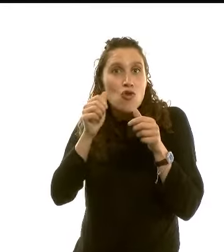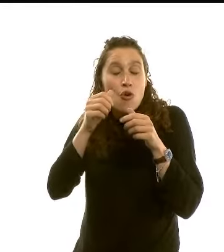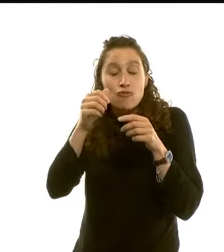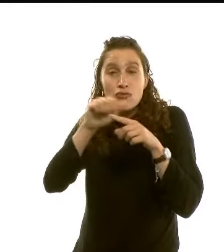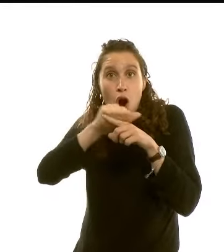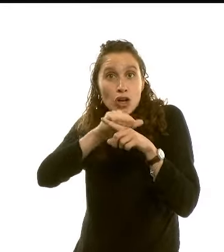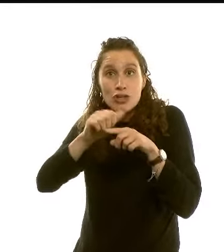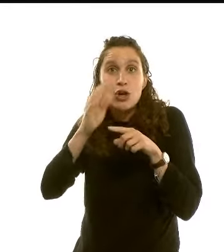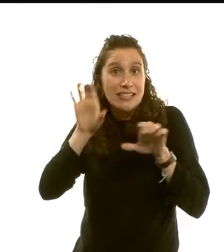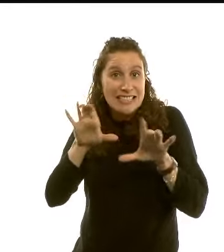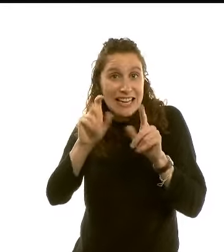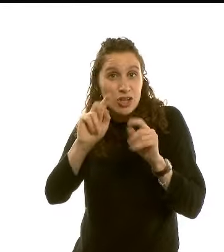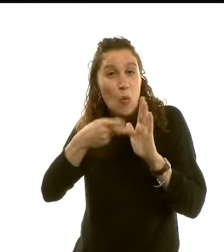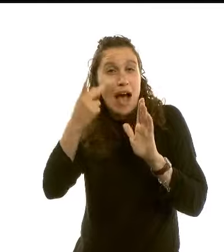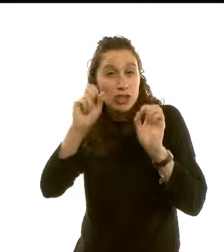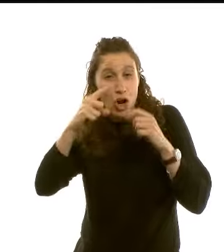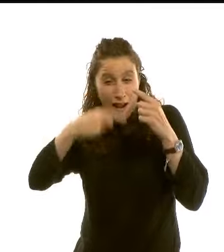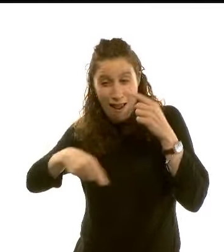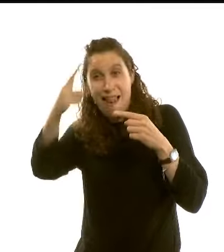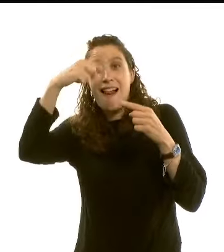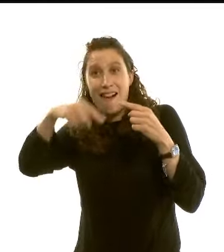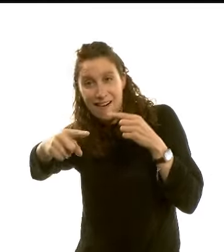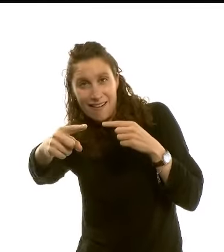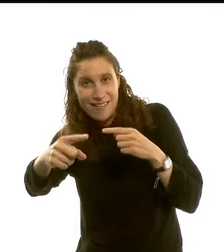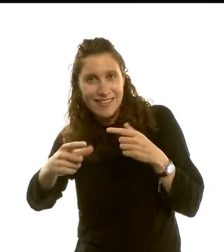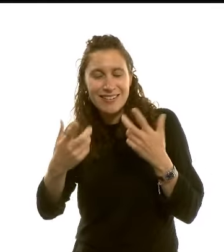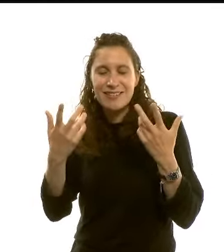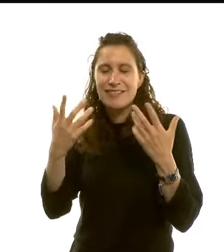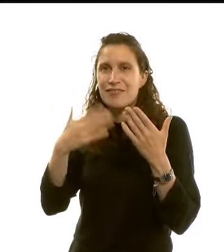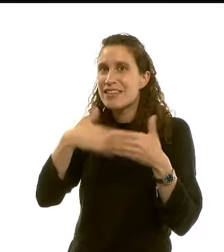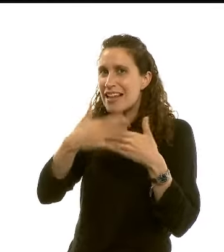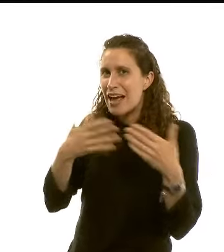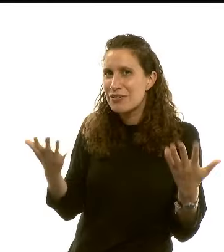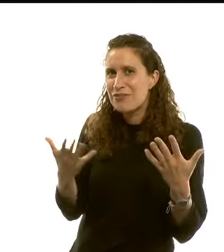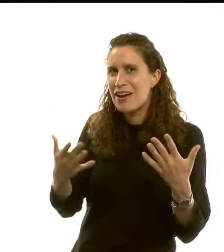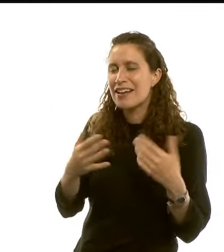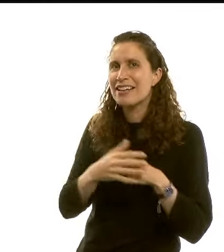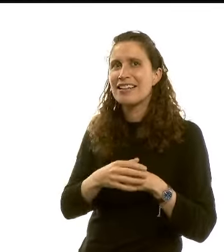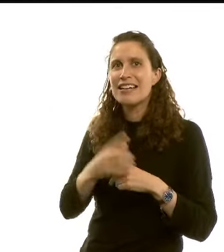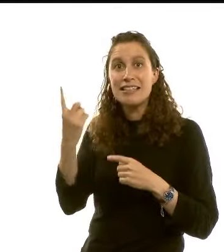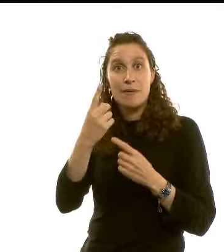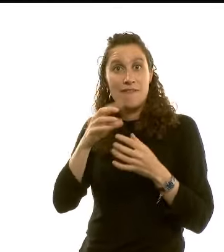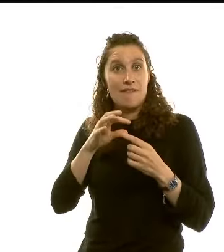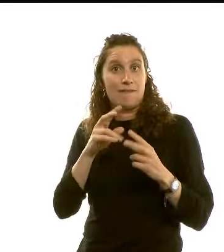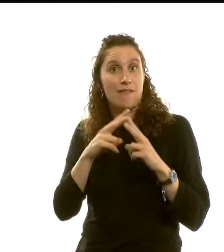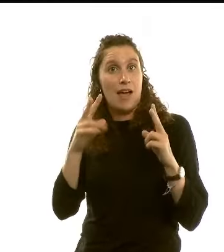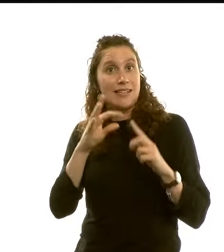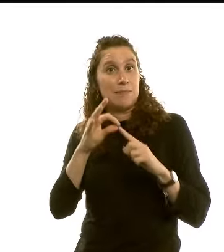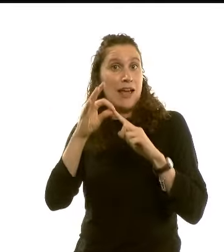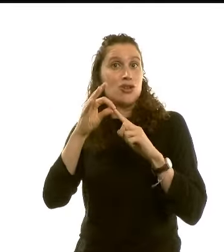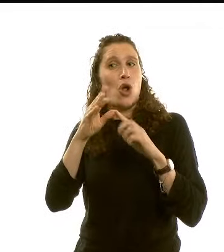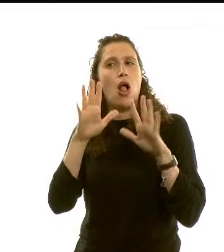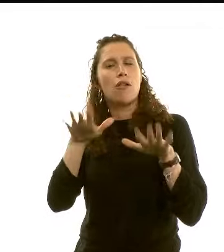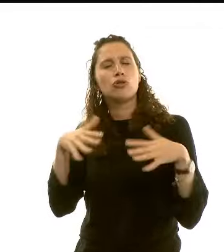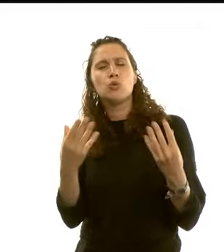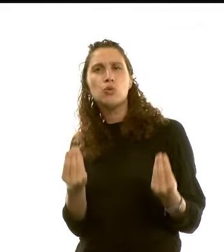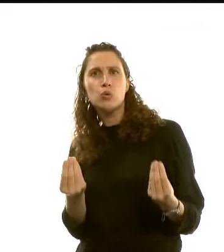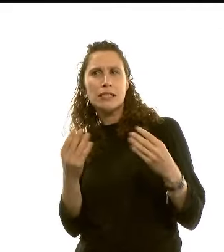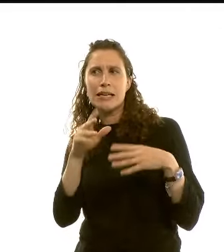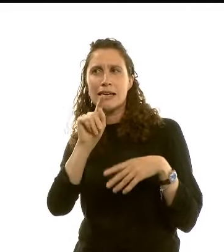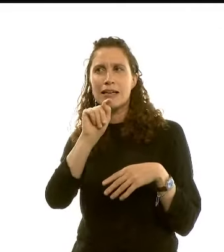Exactly. a So true. Perfect. Great. Well, what is next? Right, well, coming up, something very special and rather soothing, actually, for LEGO